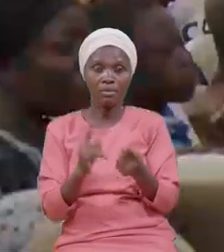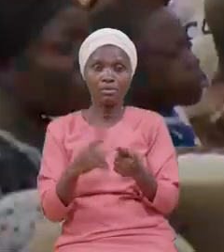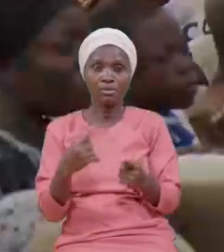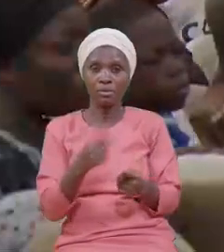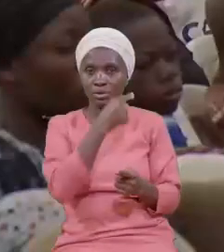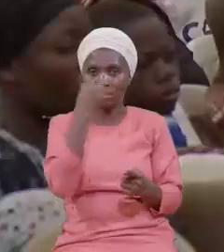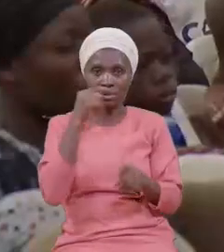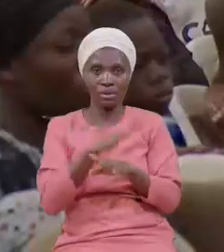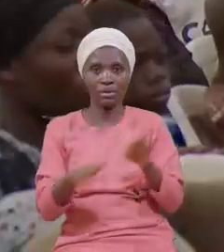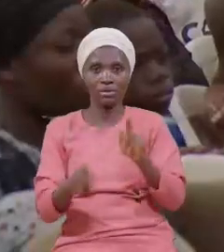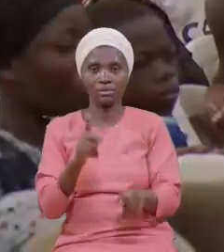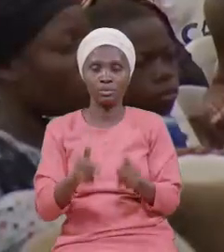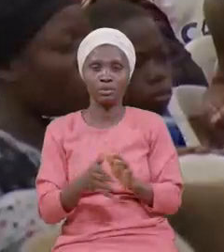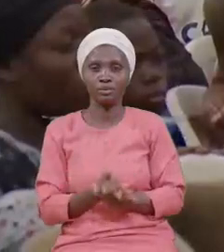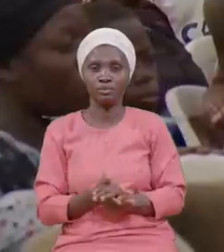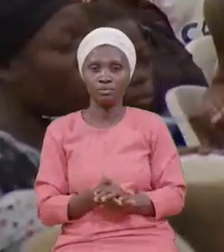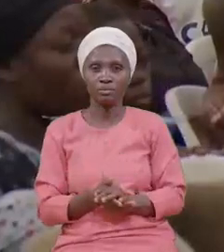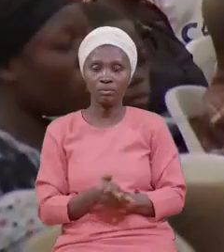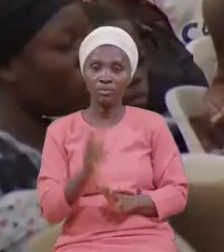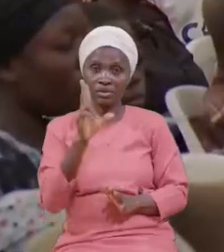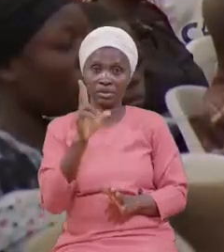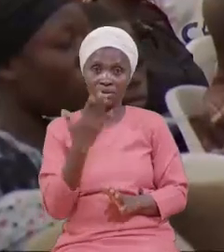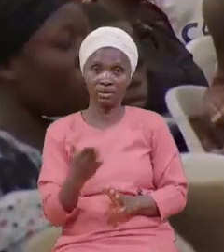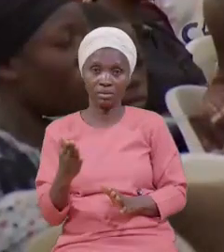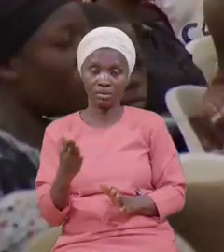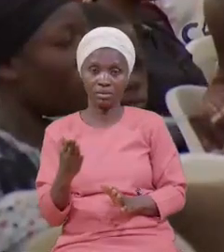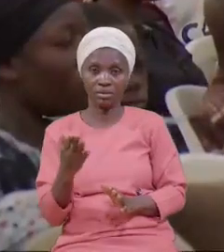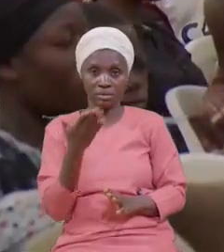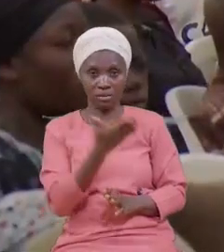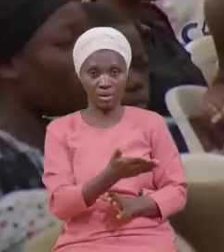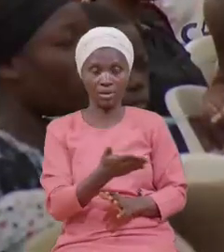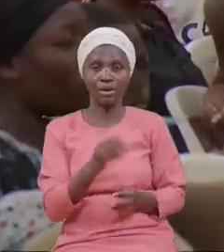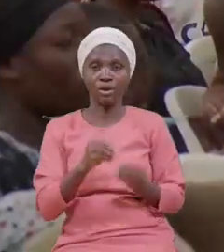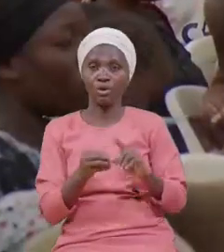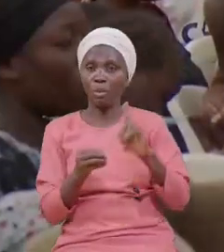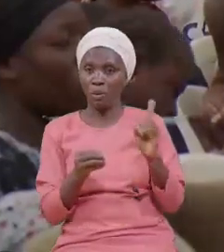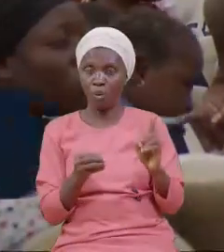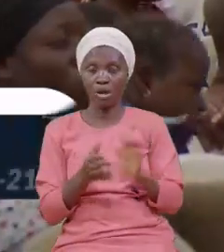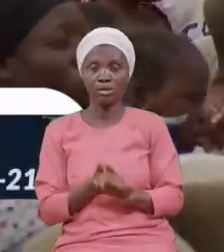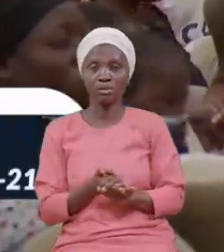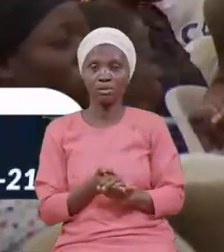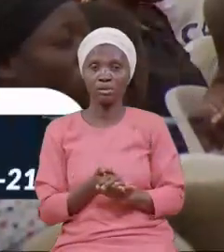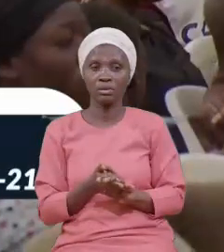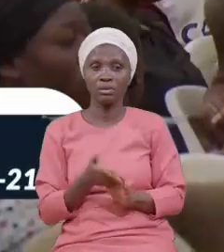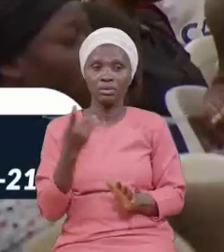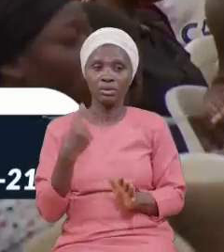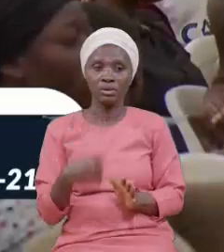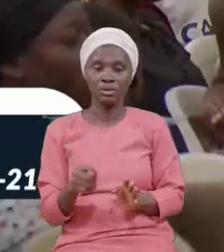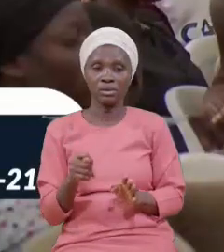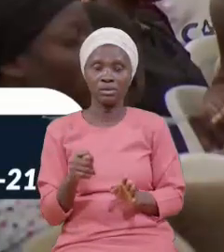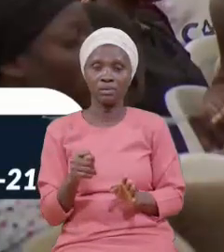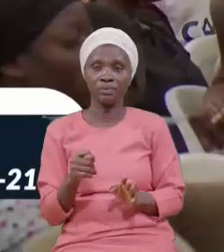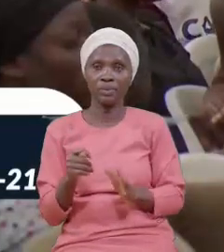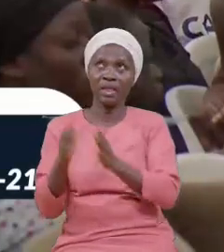here. Number one, the intercessor for our steadfastness and security.